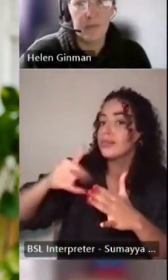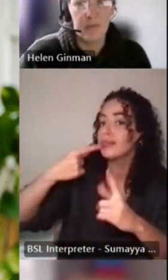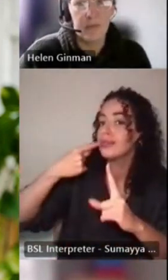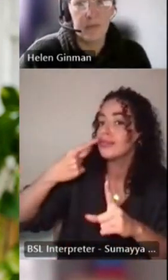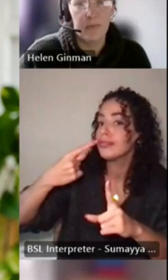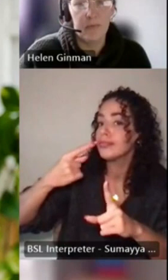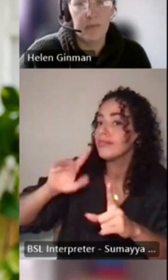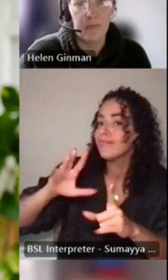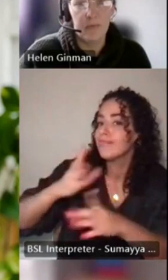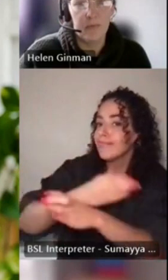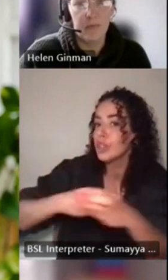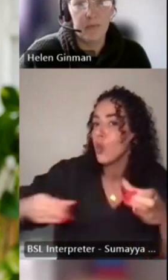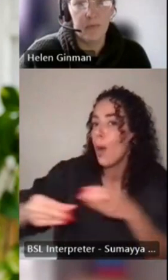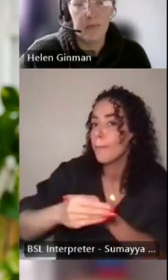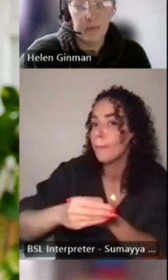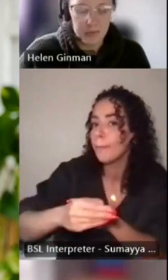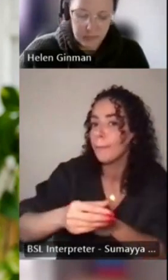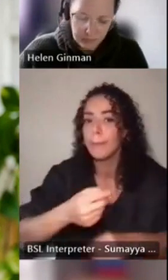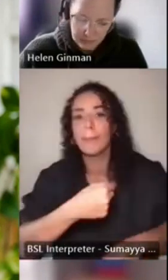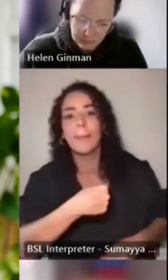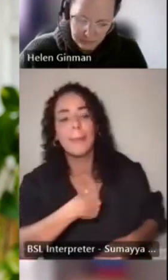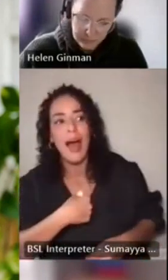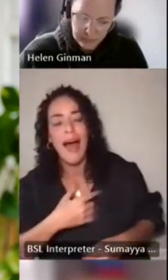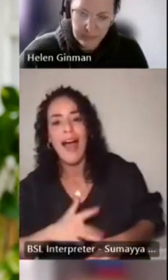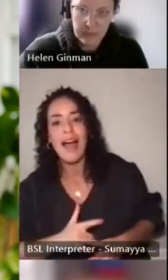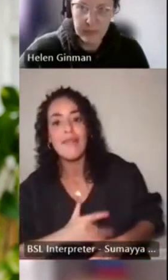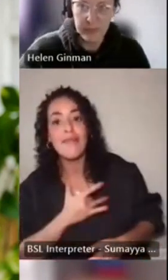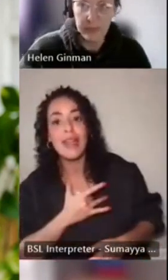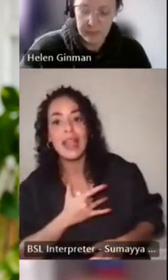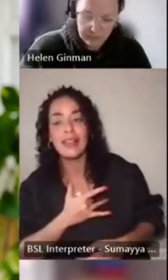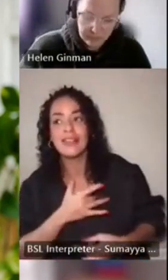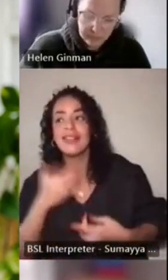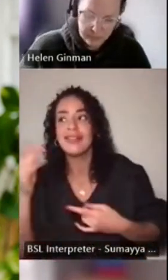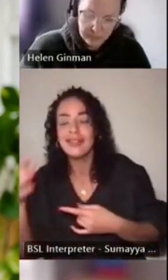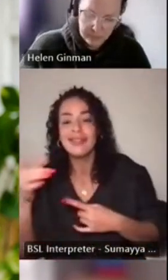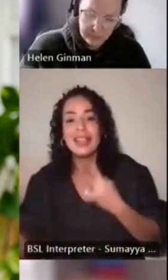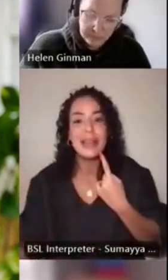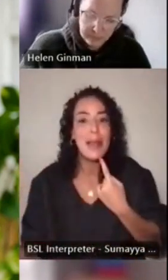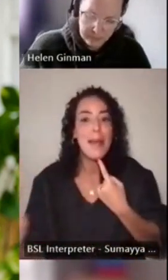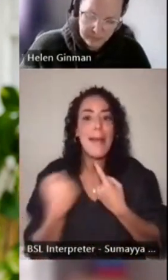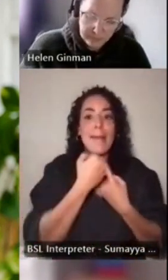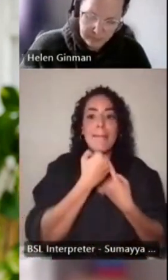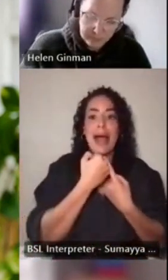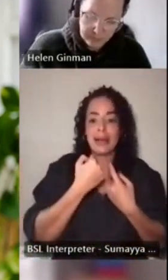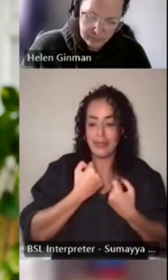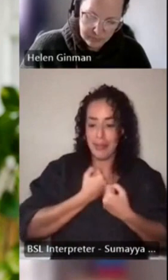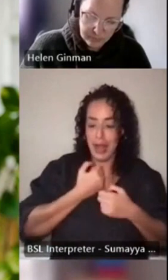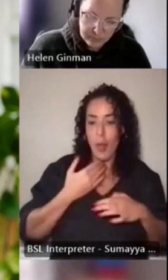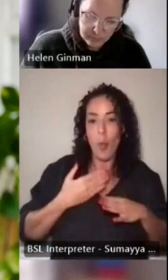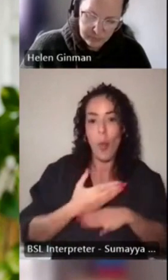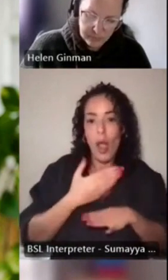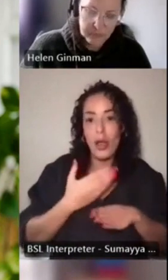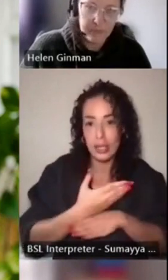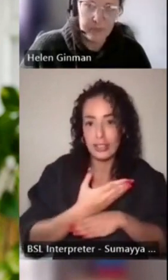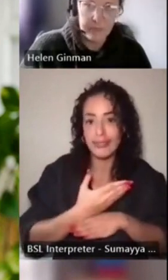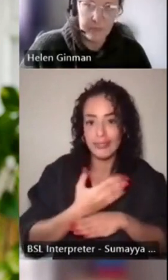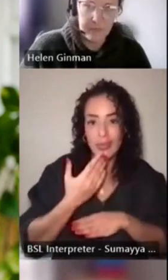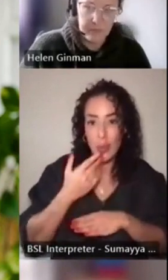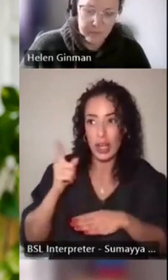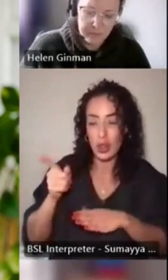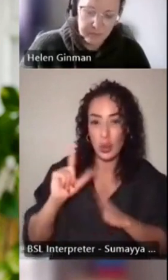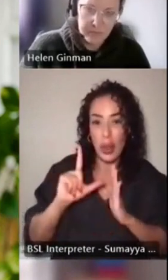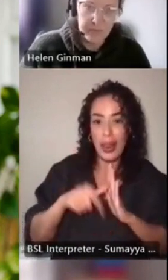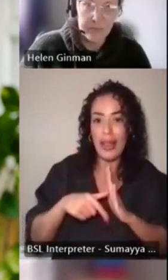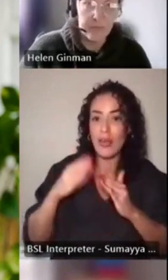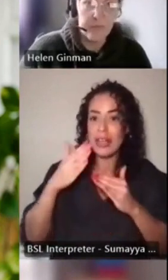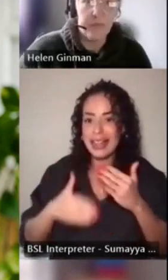example, I feel like it impacts on my ability to do my work when you're quite late to the